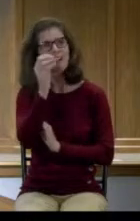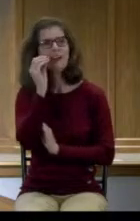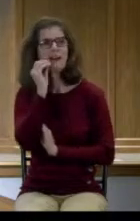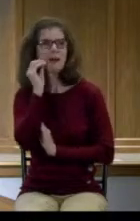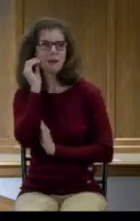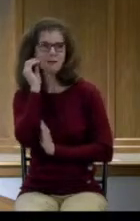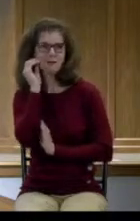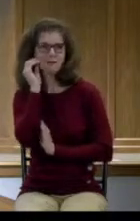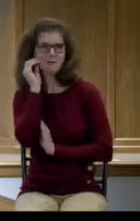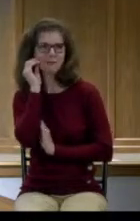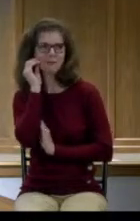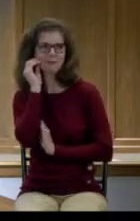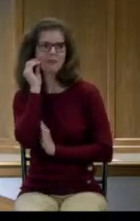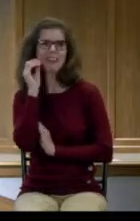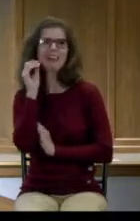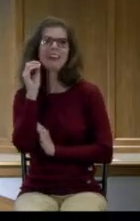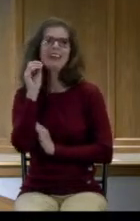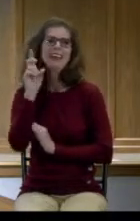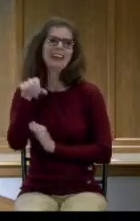home. In other words,